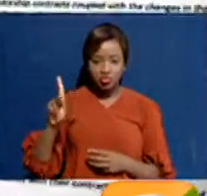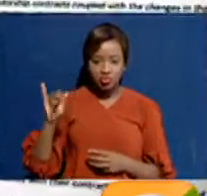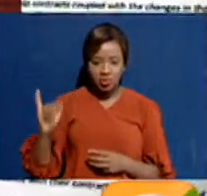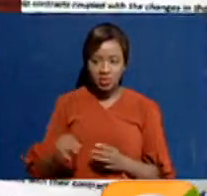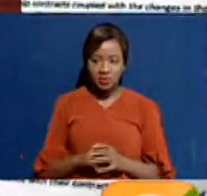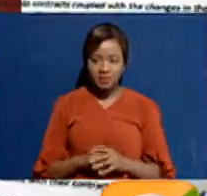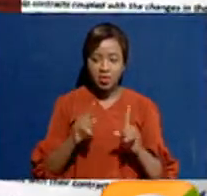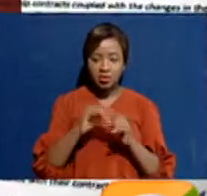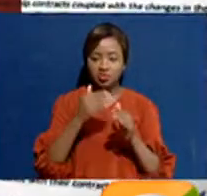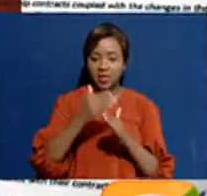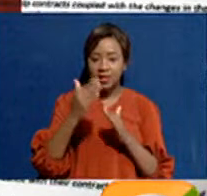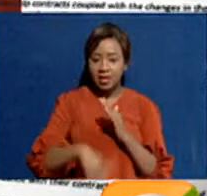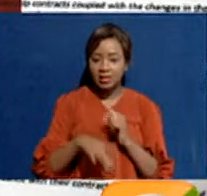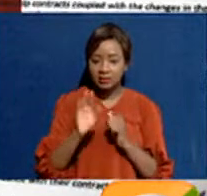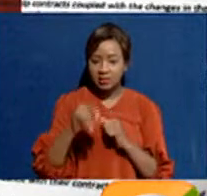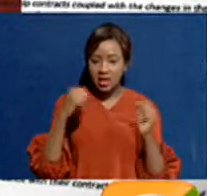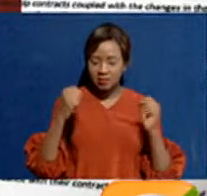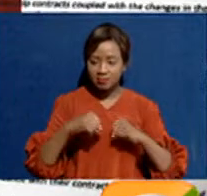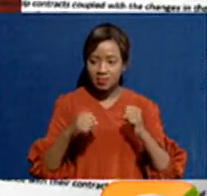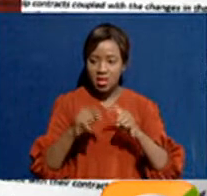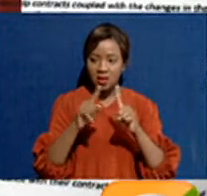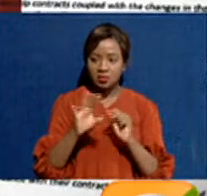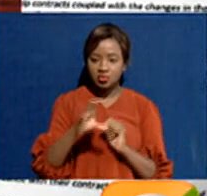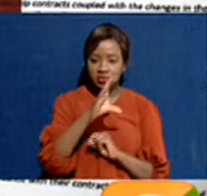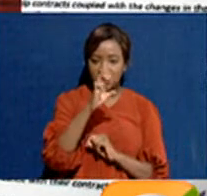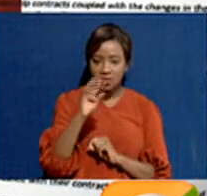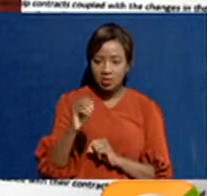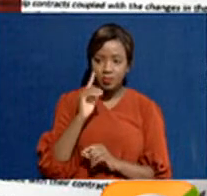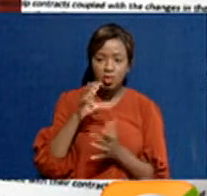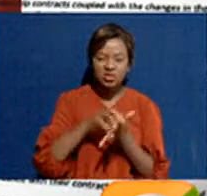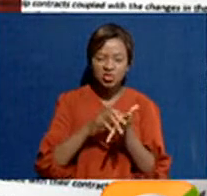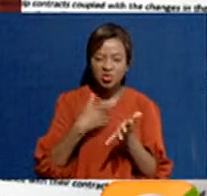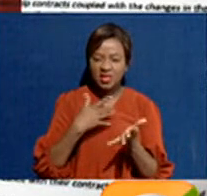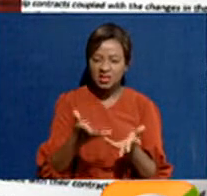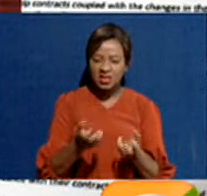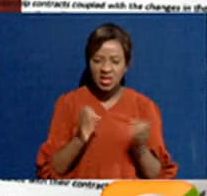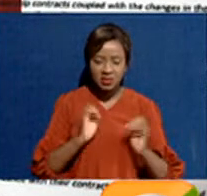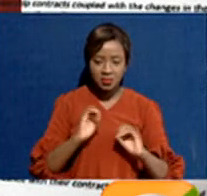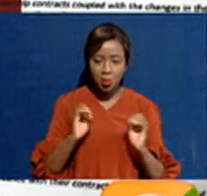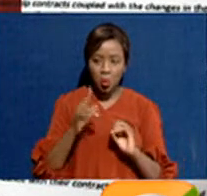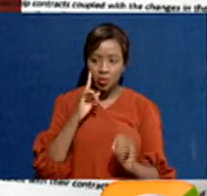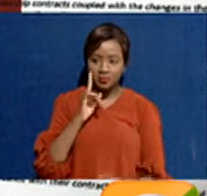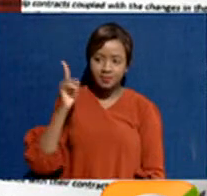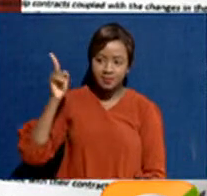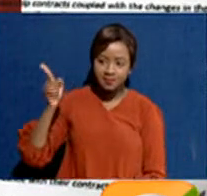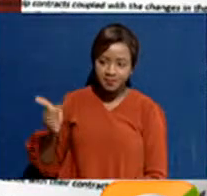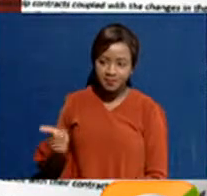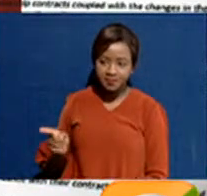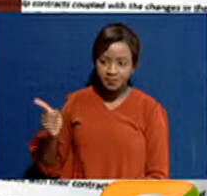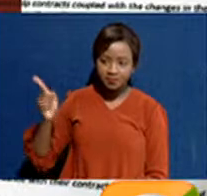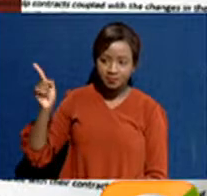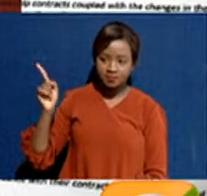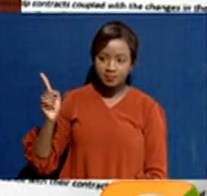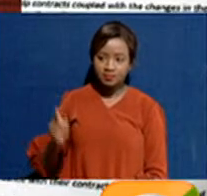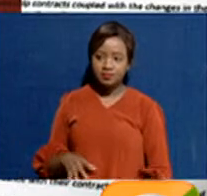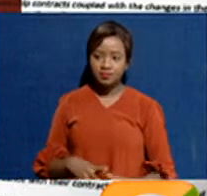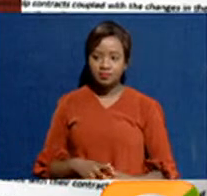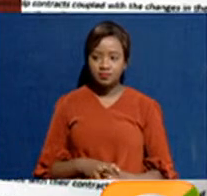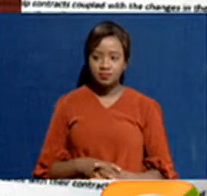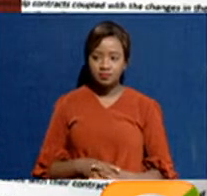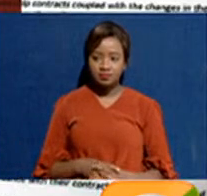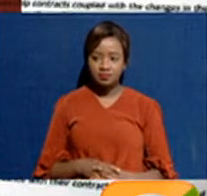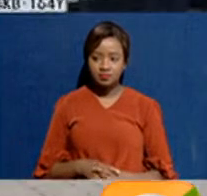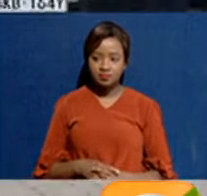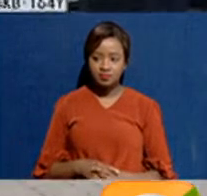the CEO, company secretary, head of procurement, sales executive, amongst other management positions. It added that